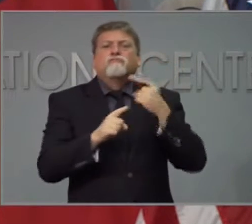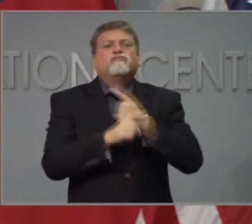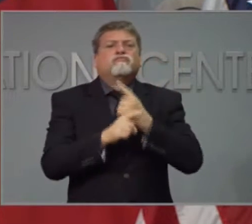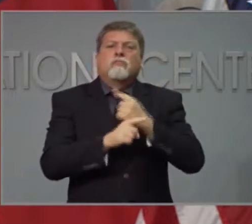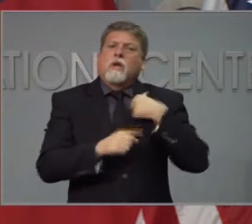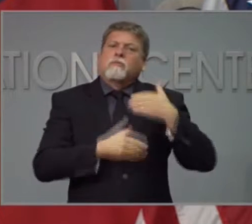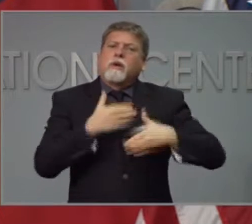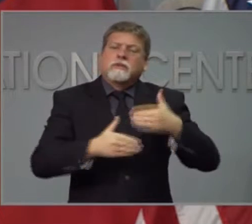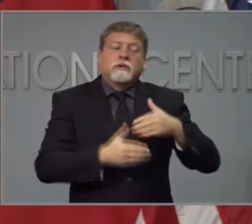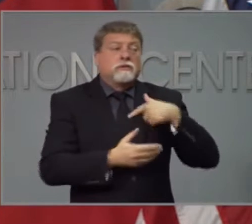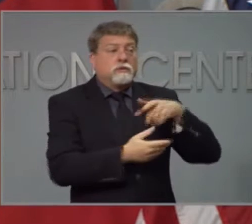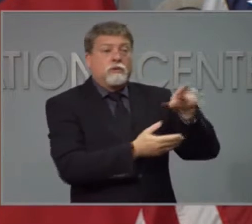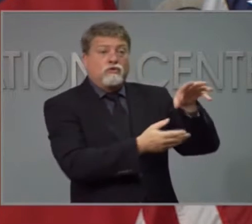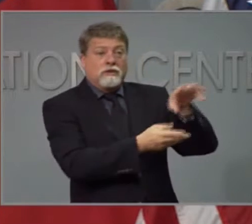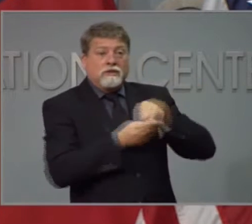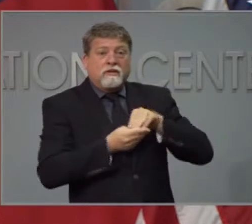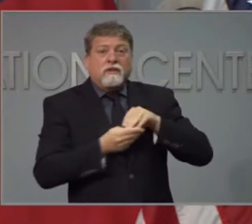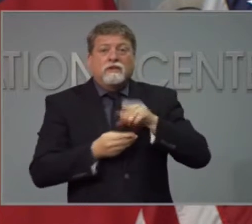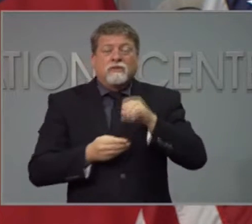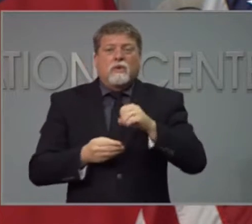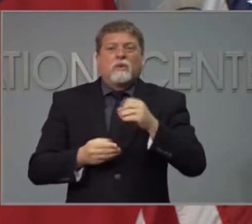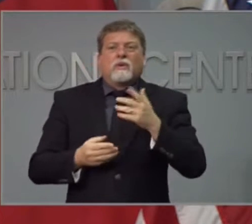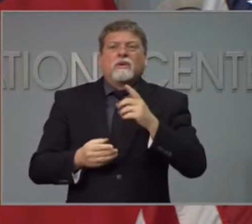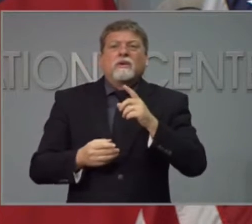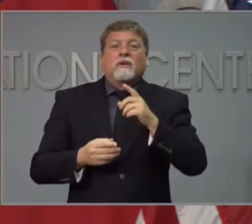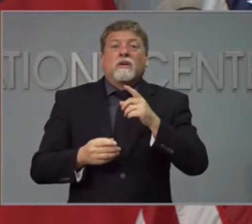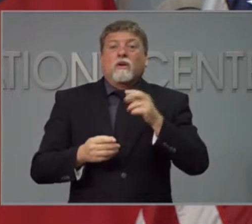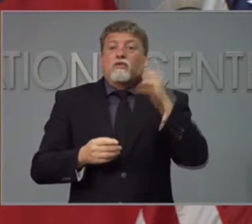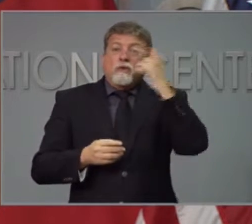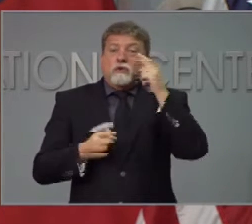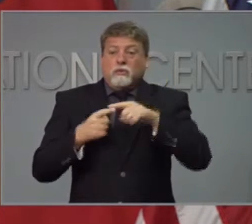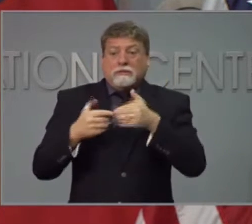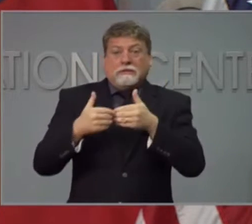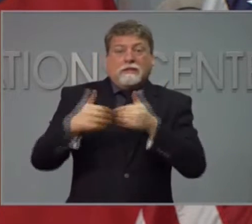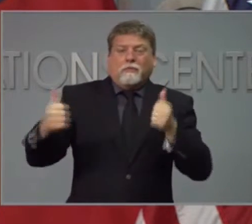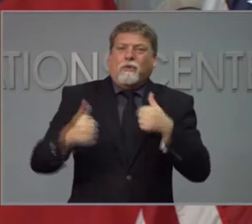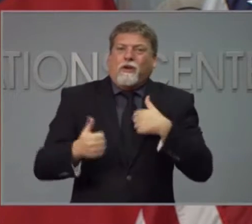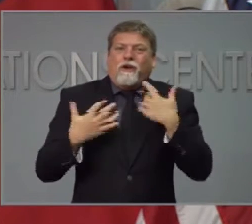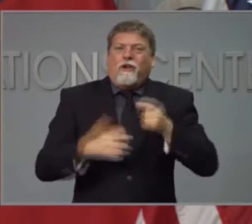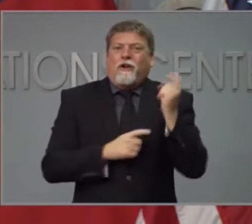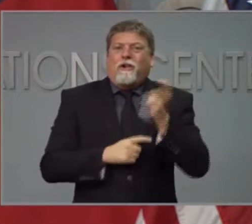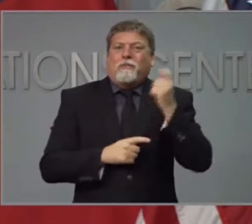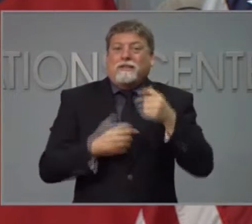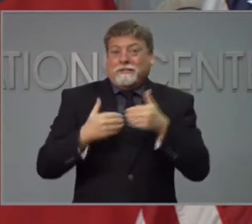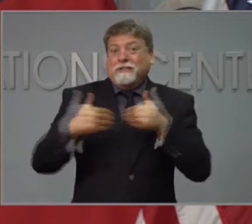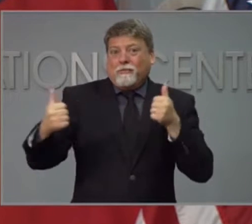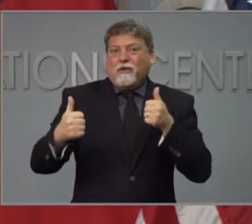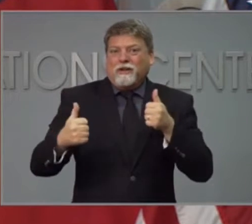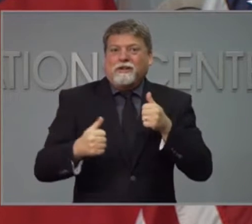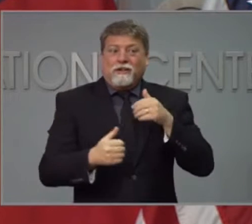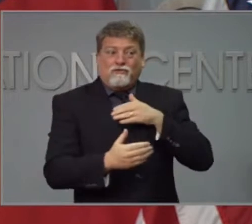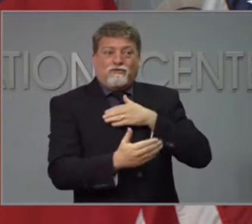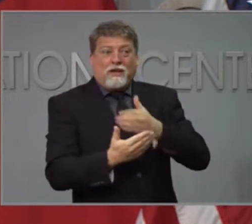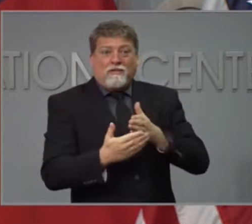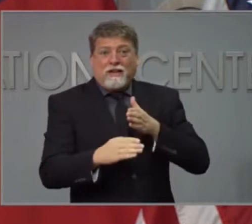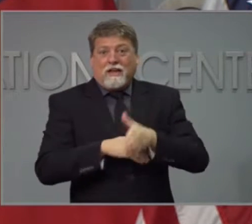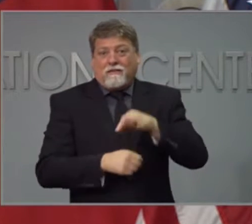do. So the need to segregate is really already a process that's performed within our system.